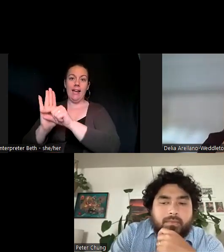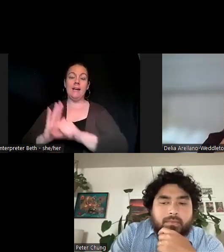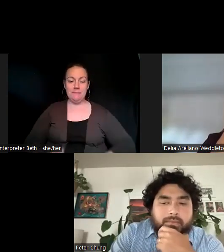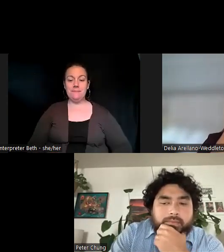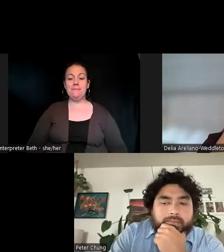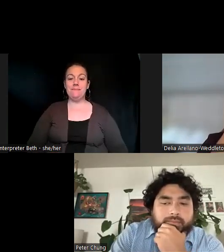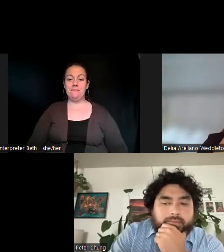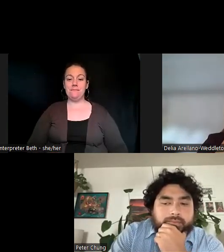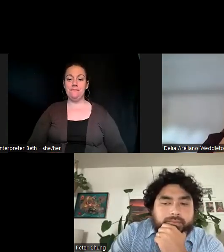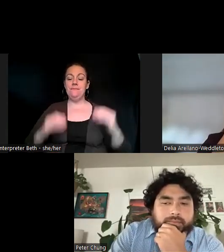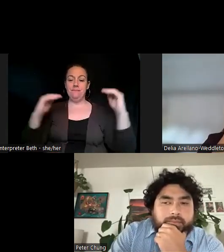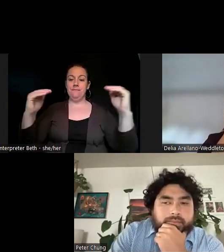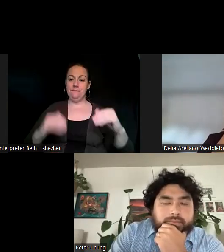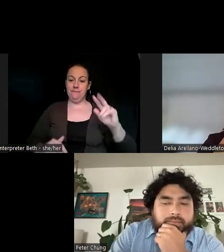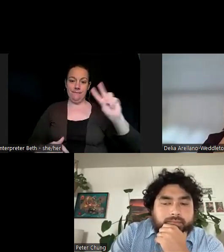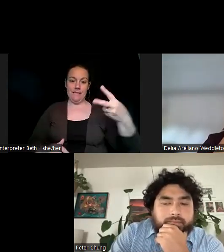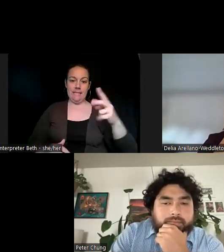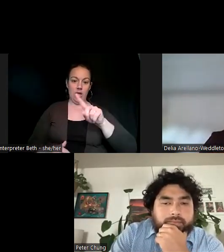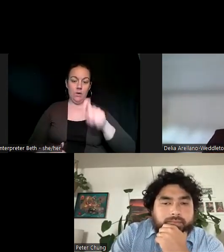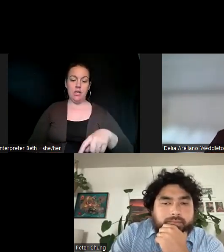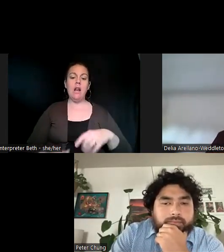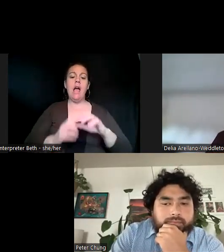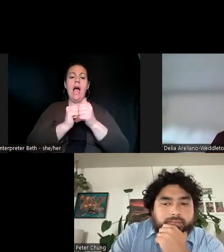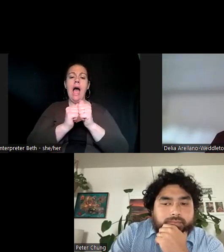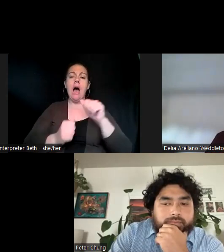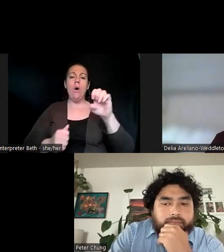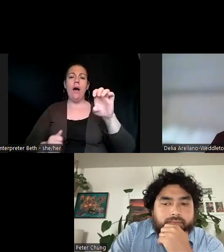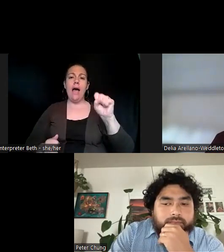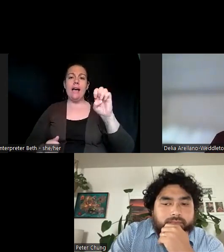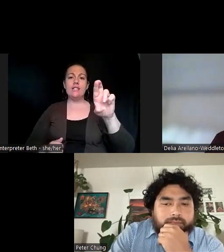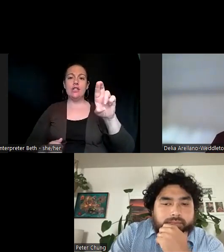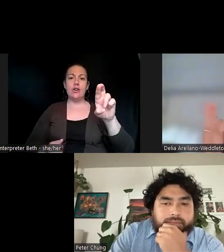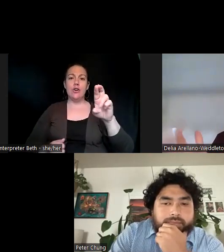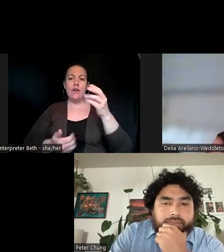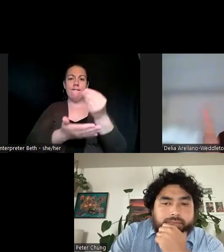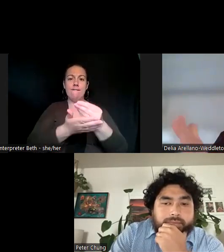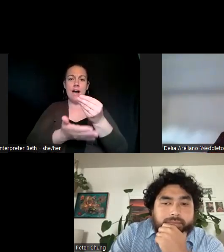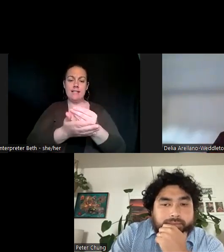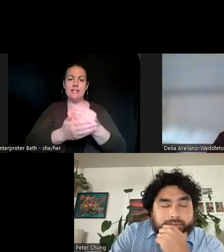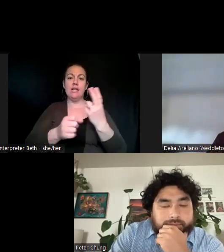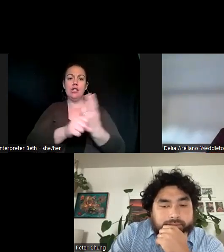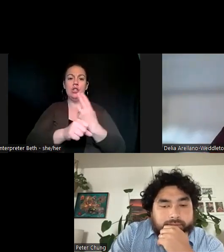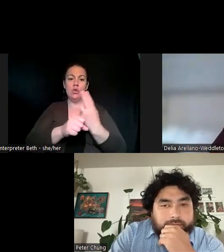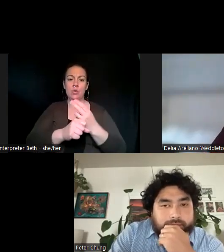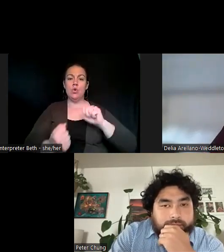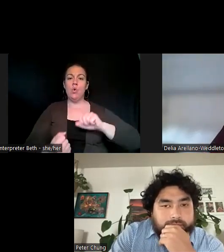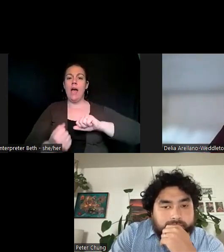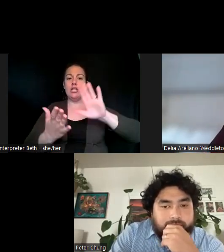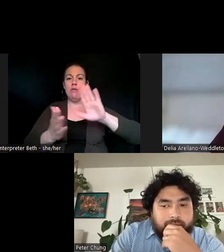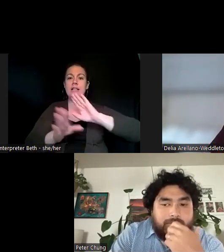the second question. How are the ESSER funds used to address the whole child? I think Dr. Lane kind of started speaking to